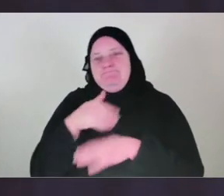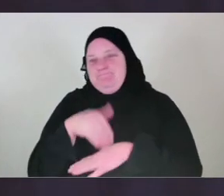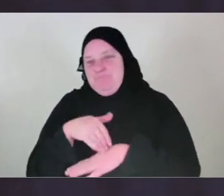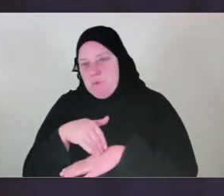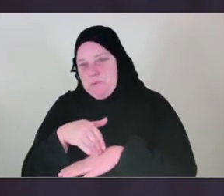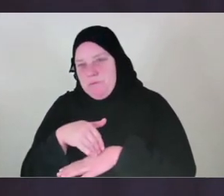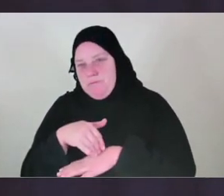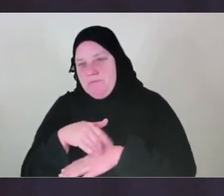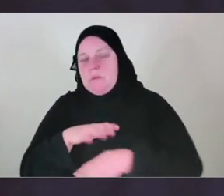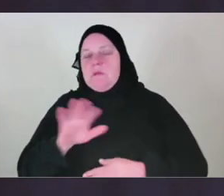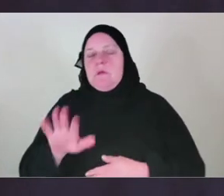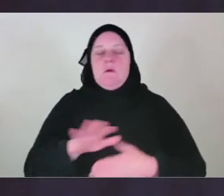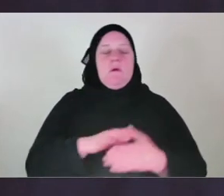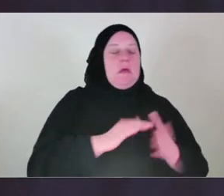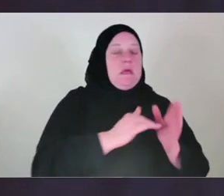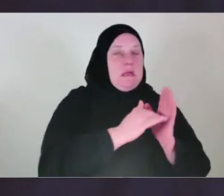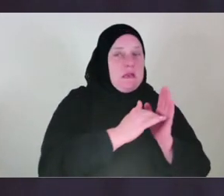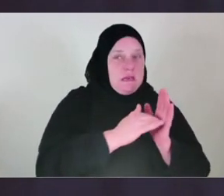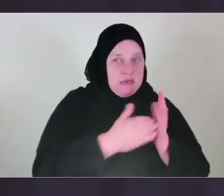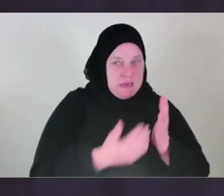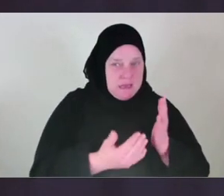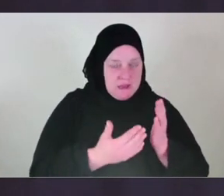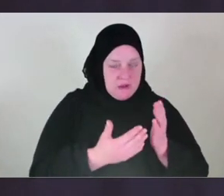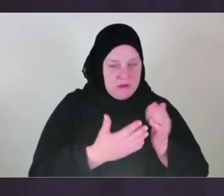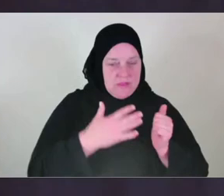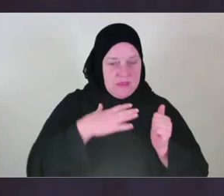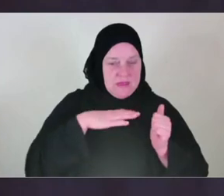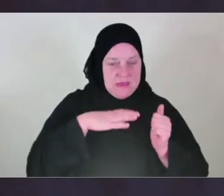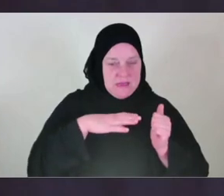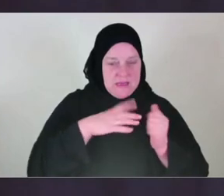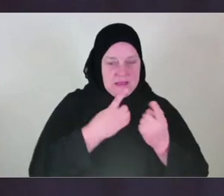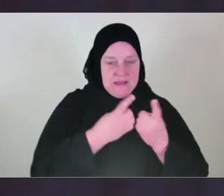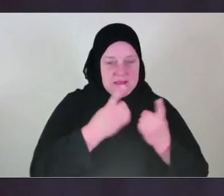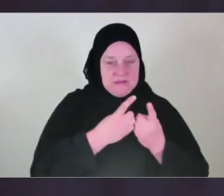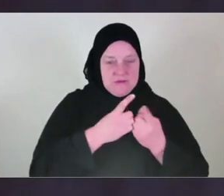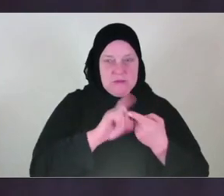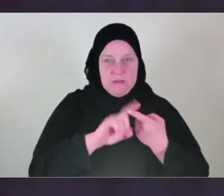way. And this is why the Abbasides